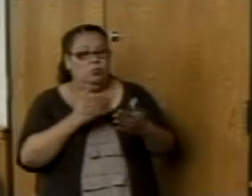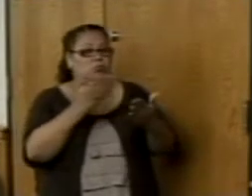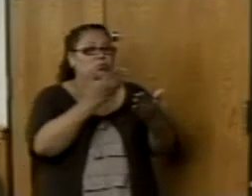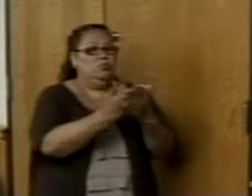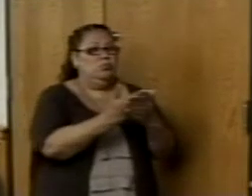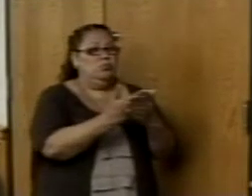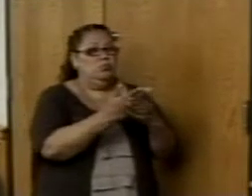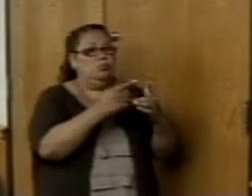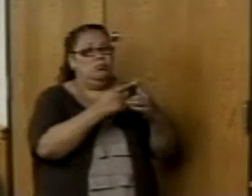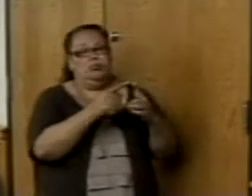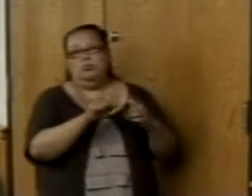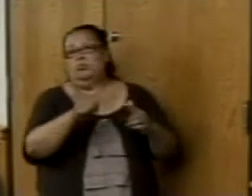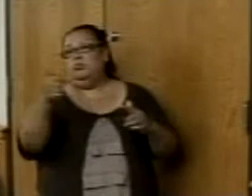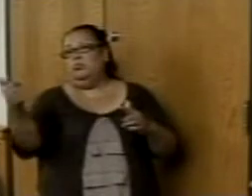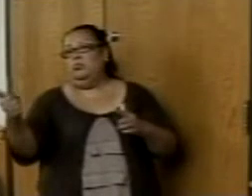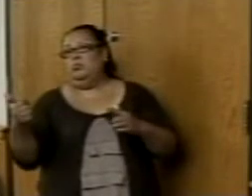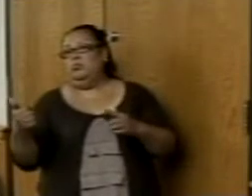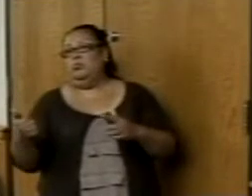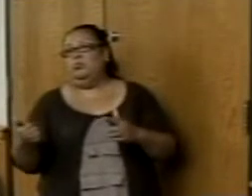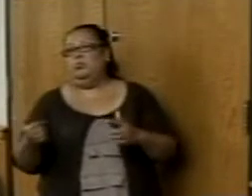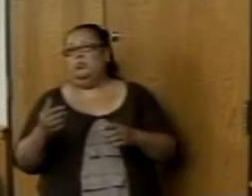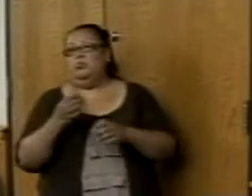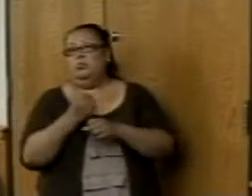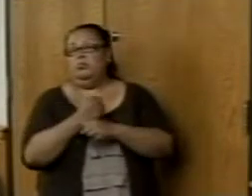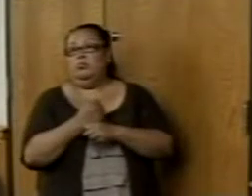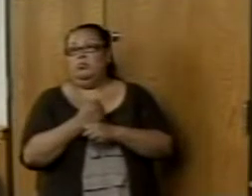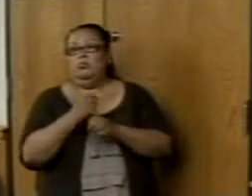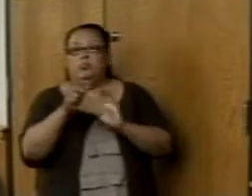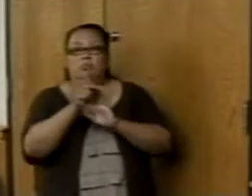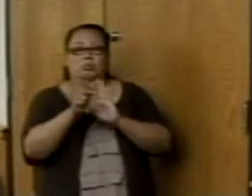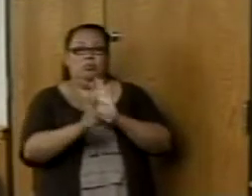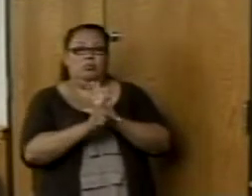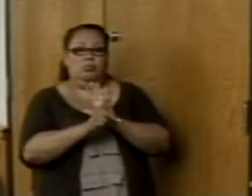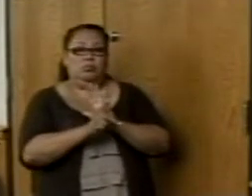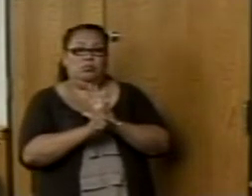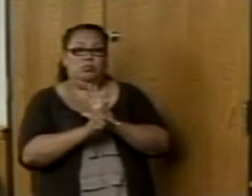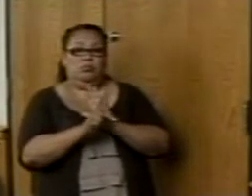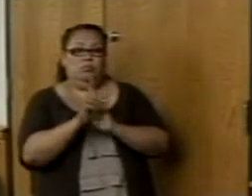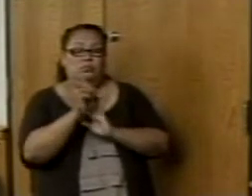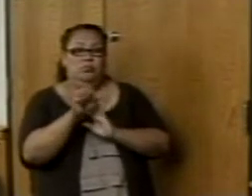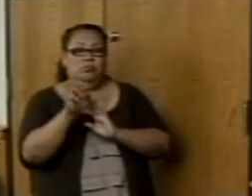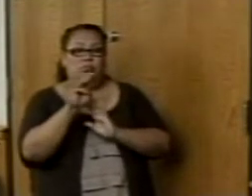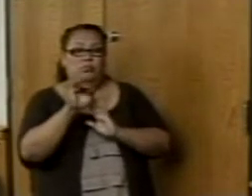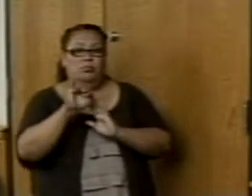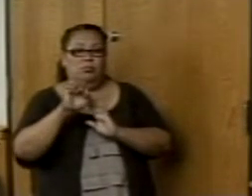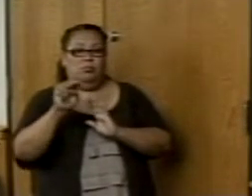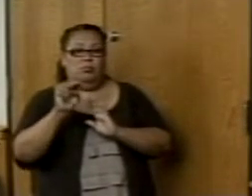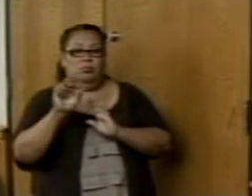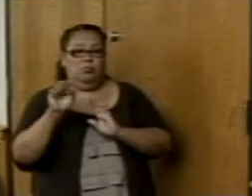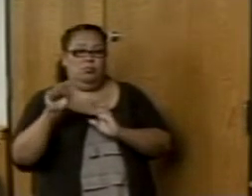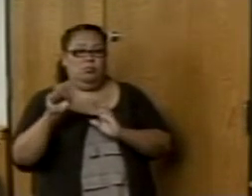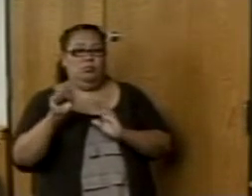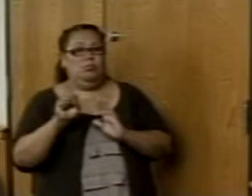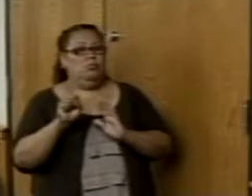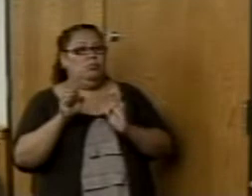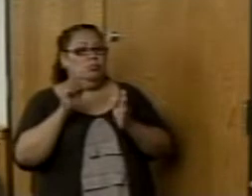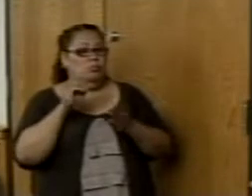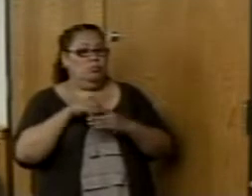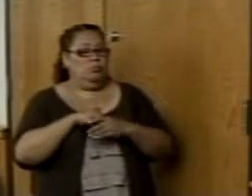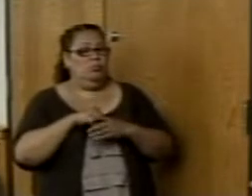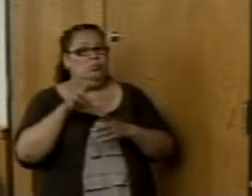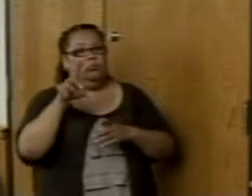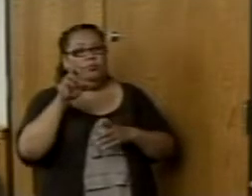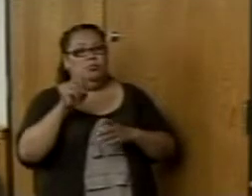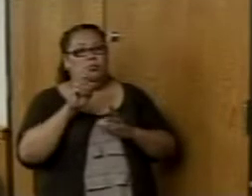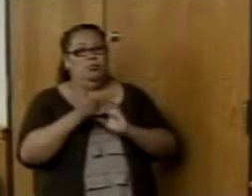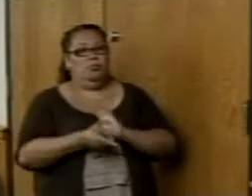one point to the other, have in essence made a policy of Domino's Pizza, where we're delivering pizzas within 30 minutes. Now we're